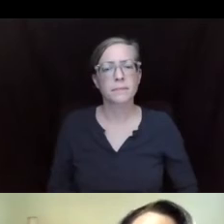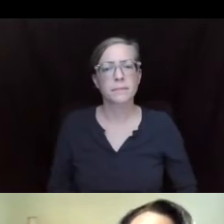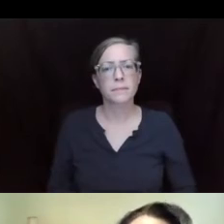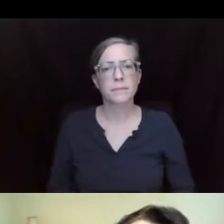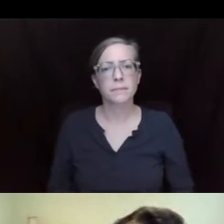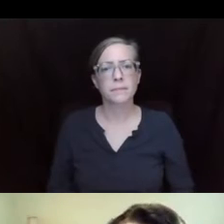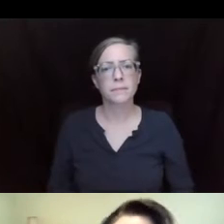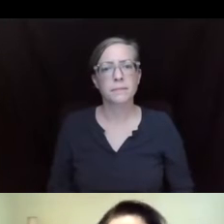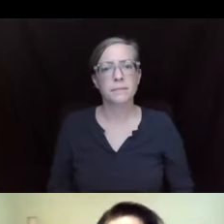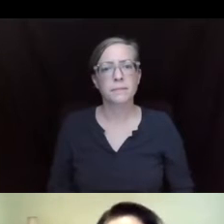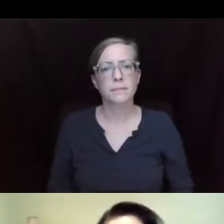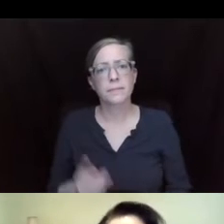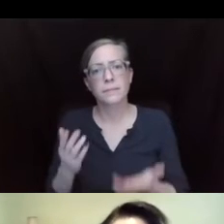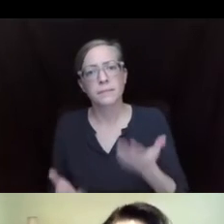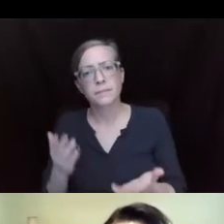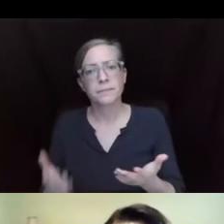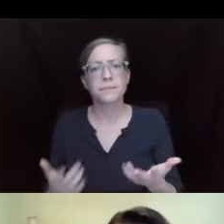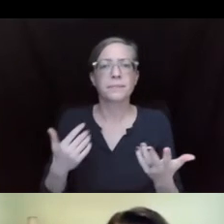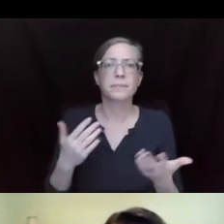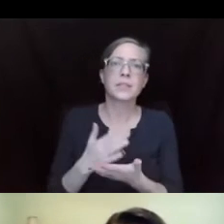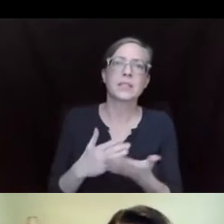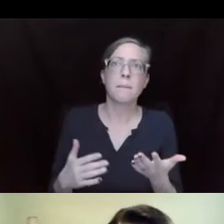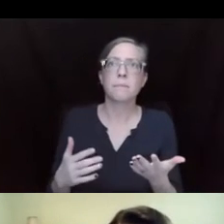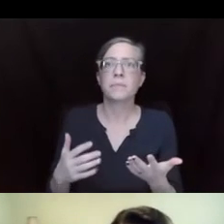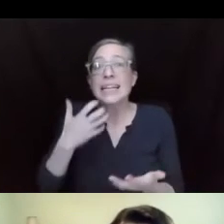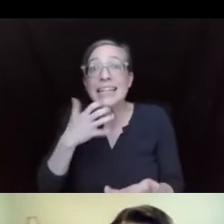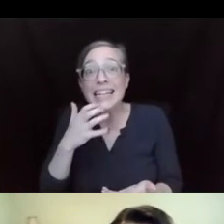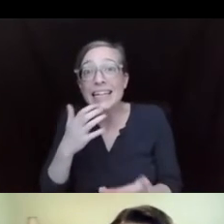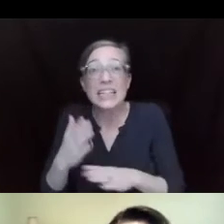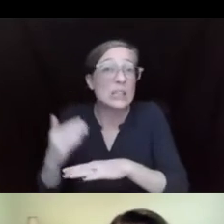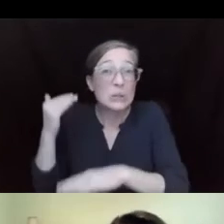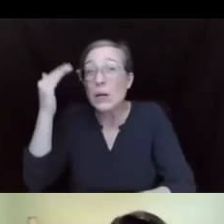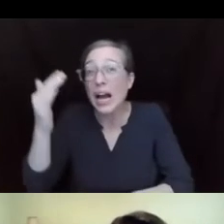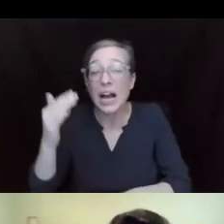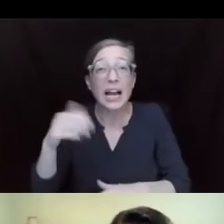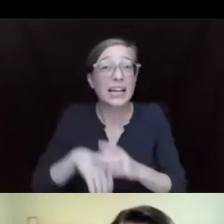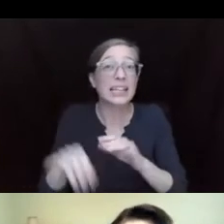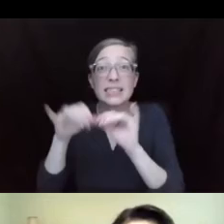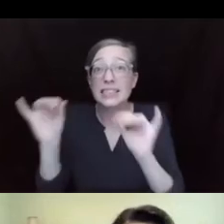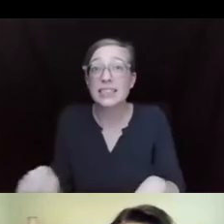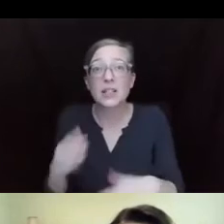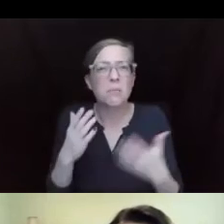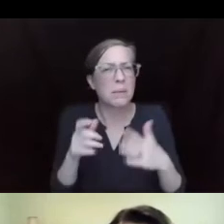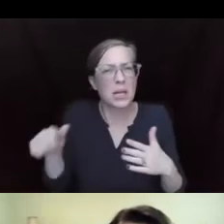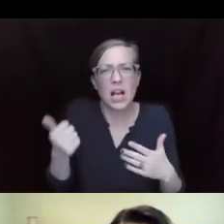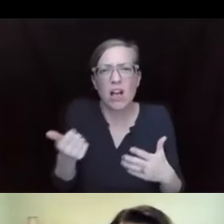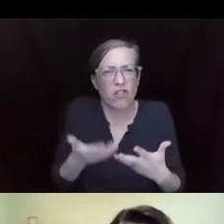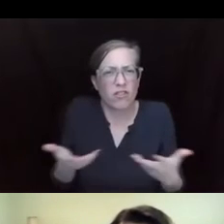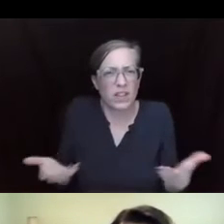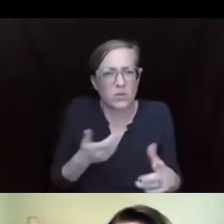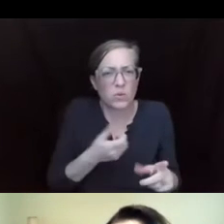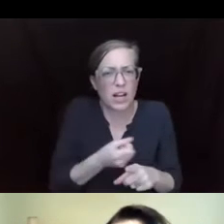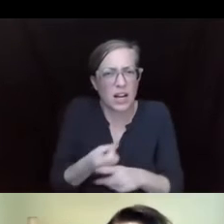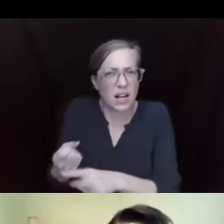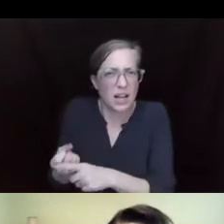some electrolysis happening, maybe we have particle and particle interactions, but the truth is, whatever the model was